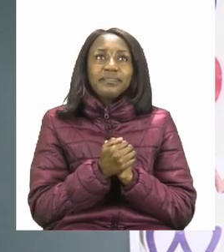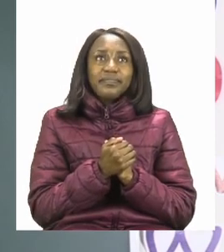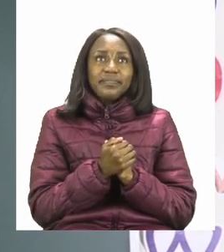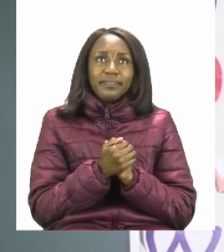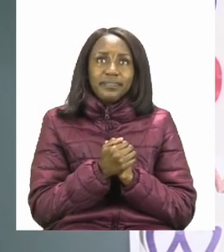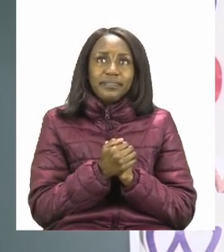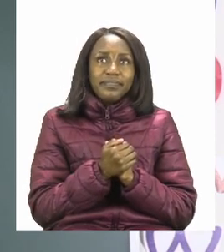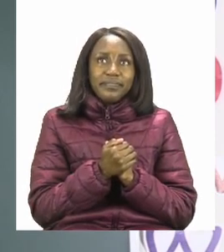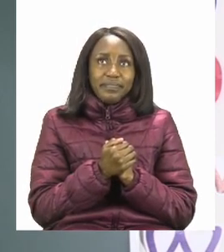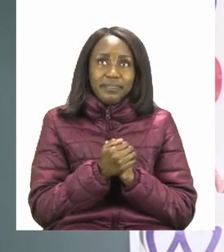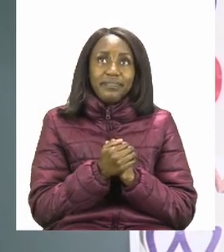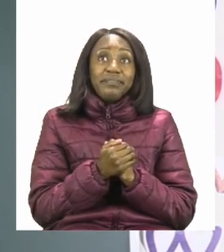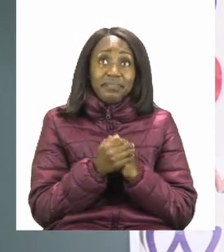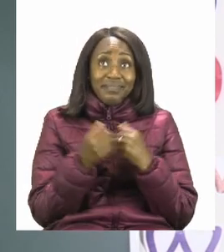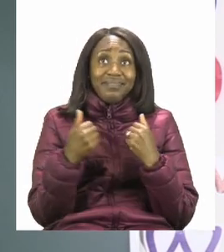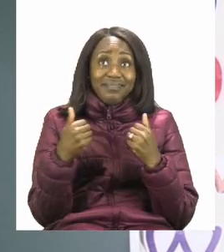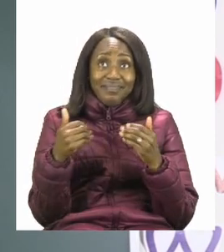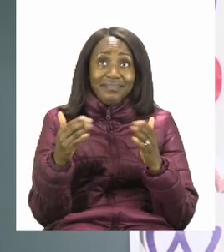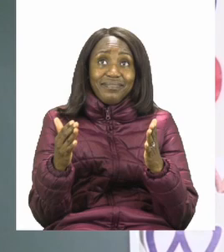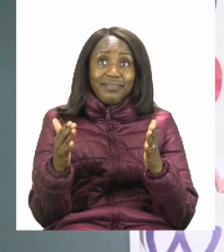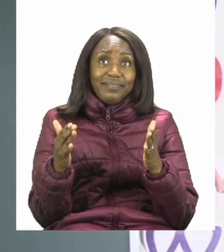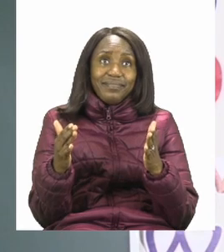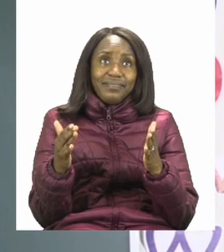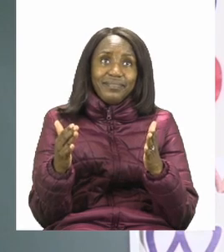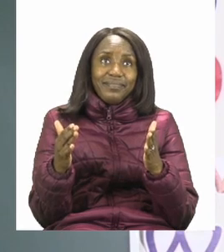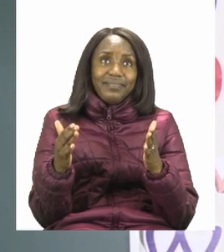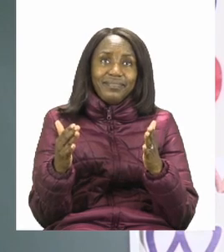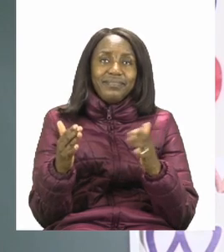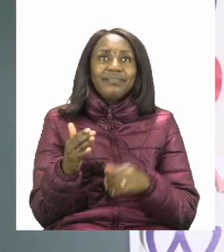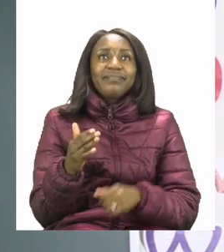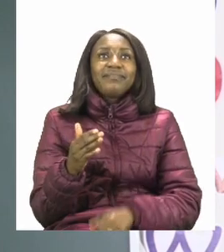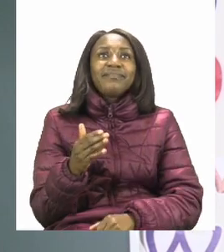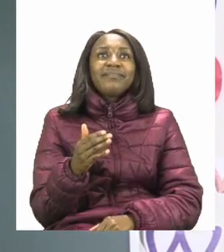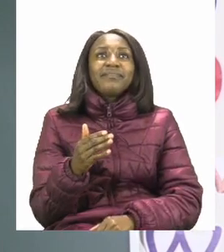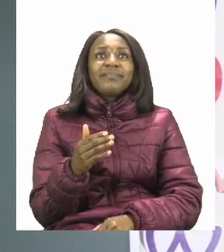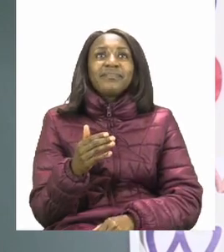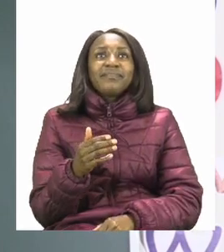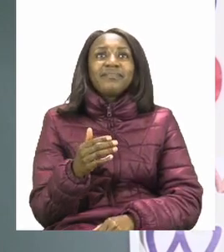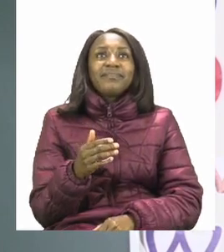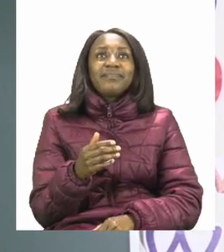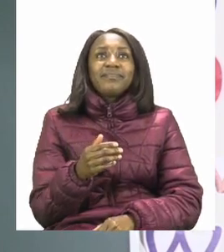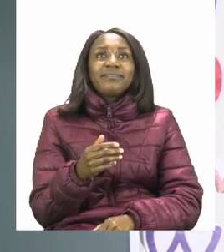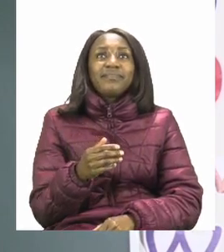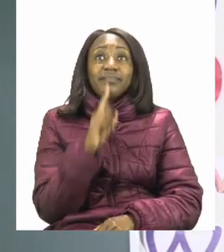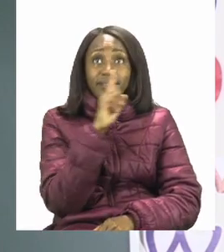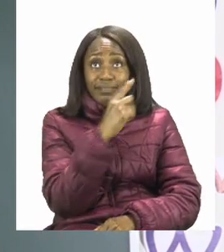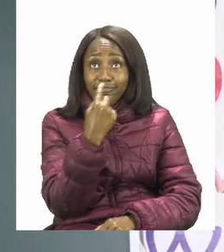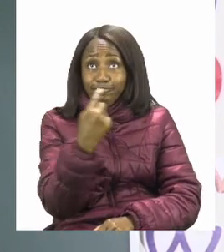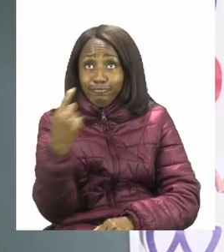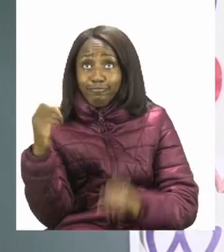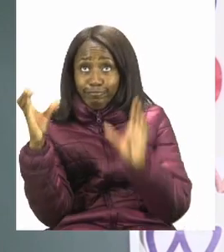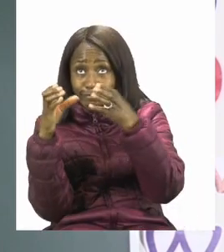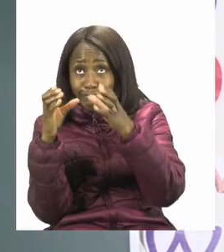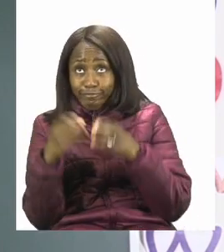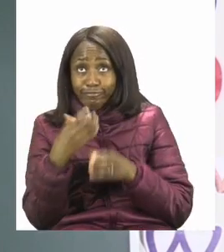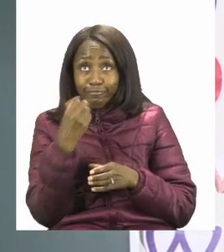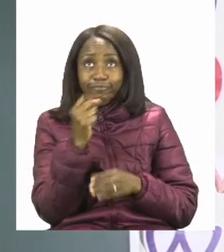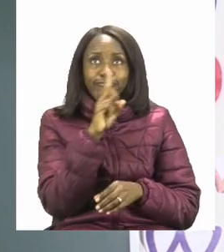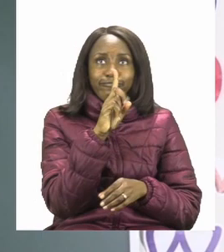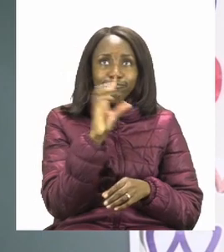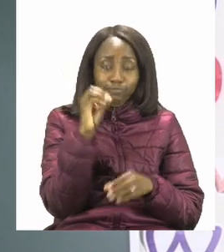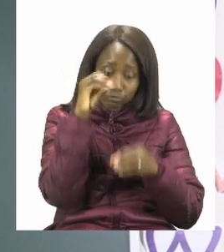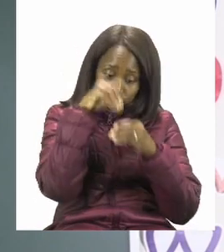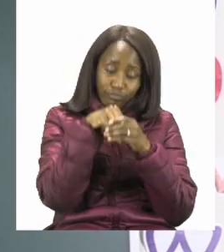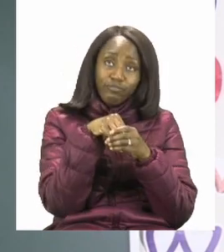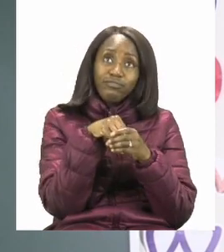to count and then get our answer. Now, we know that each of the groups has 10. So that means